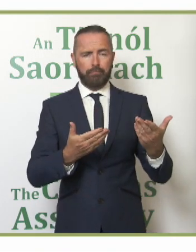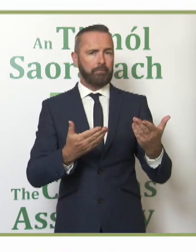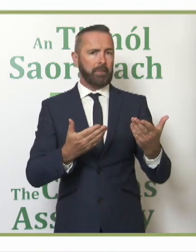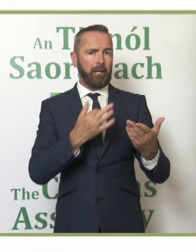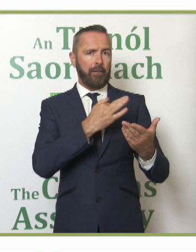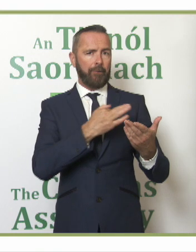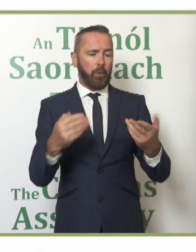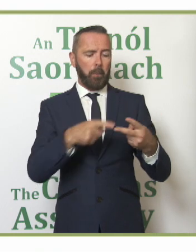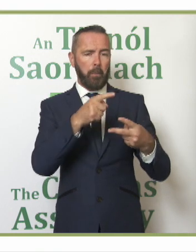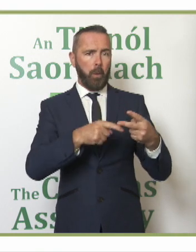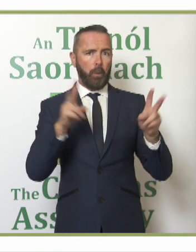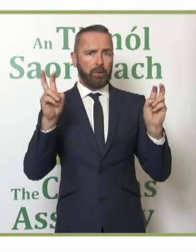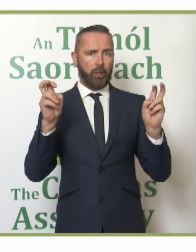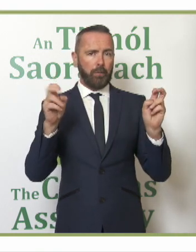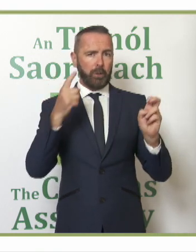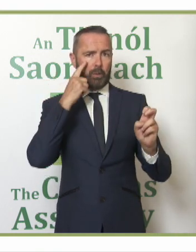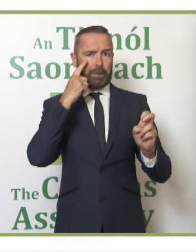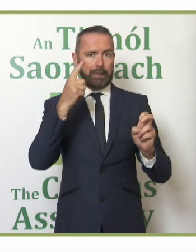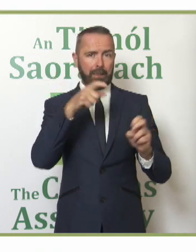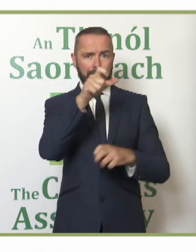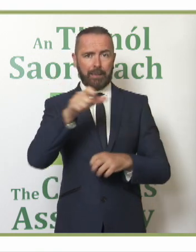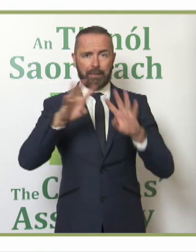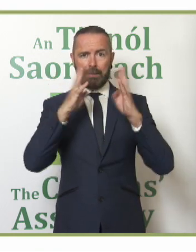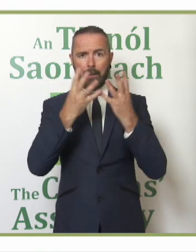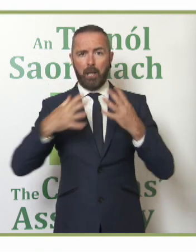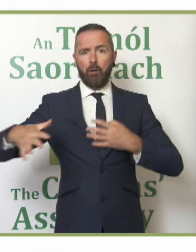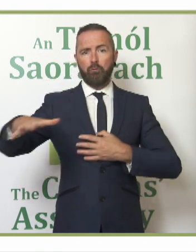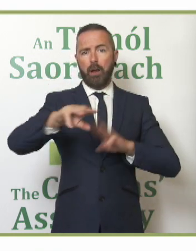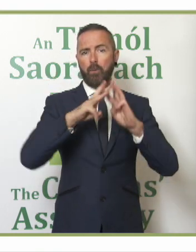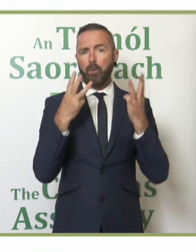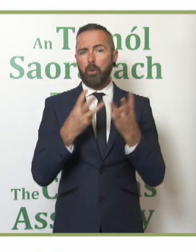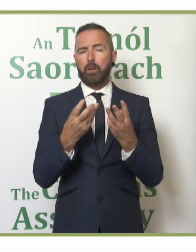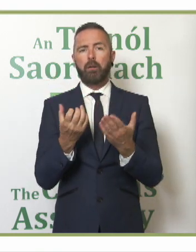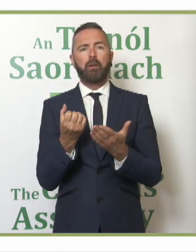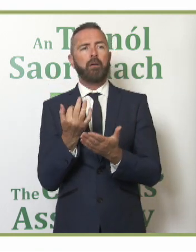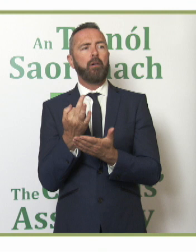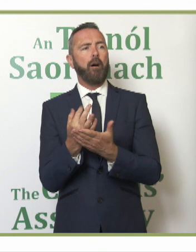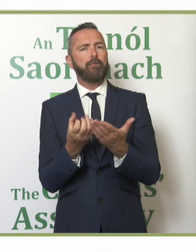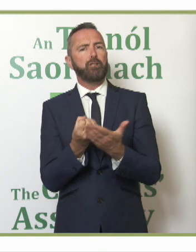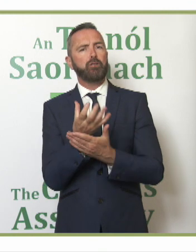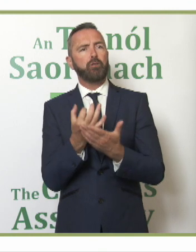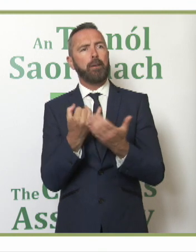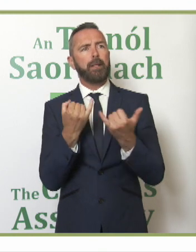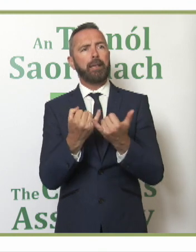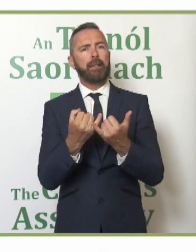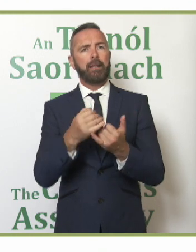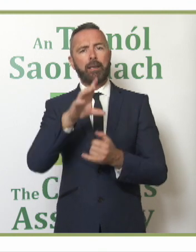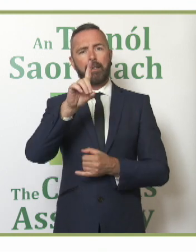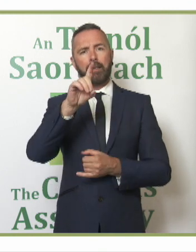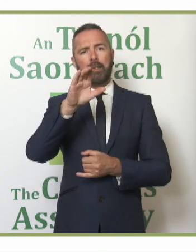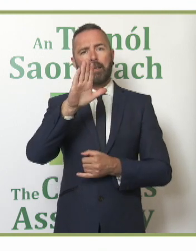from these terms, we can see that citizens' assemblies around the world are often described as deliberative